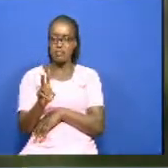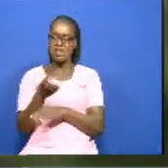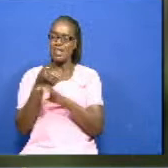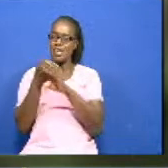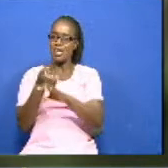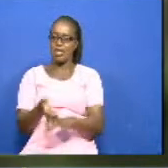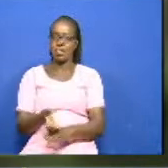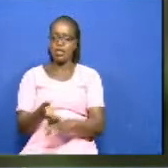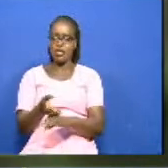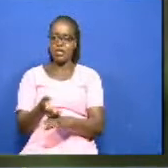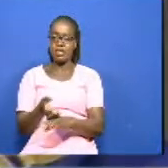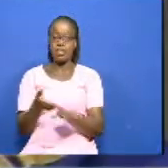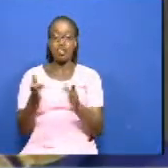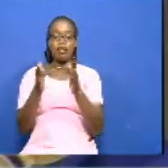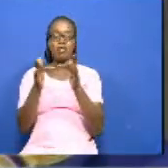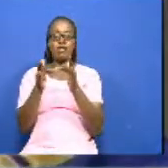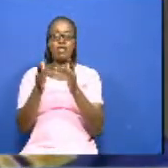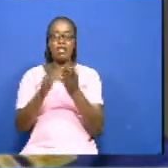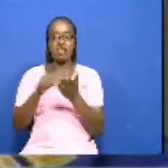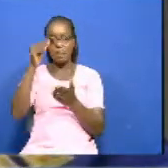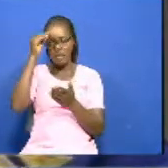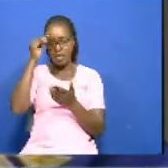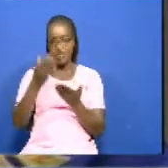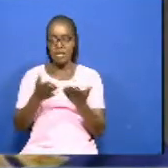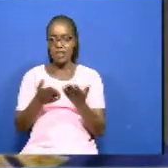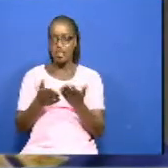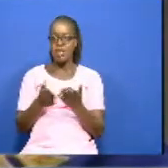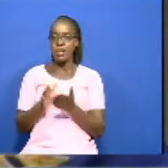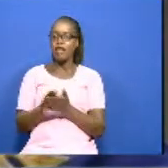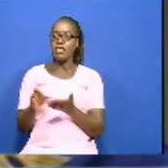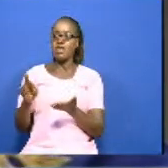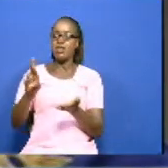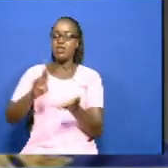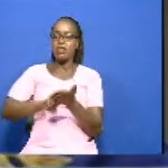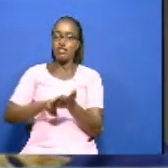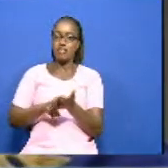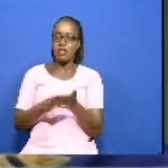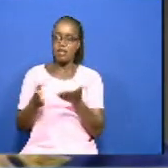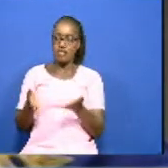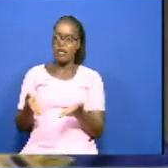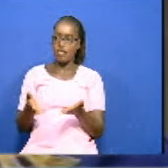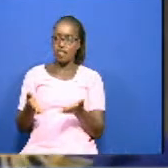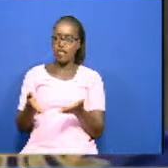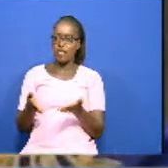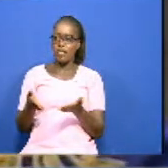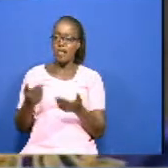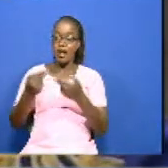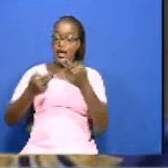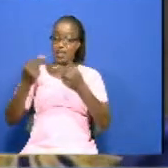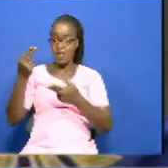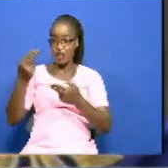difficult to have online learning. Enrollment hapa huwa ziko juu sana.